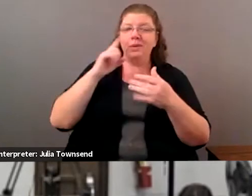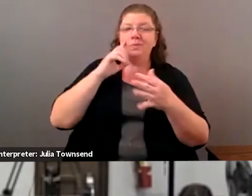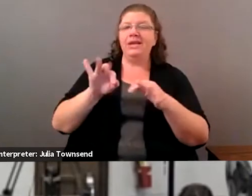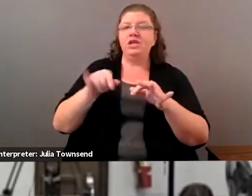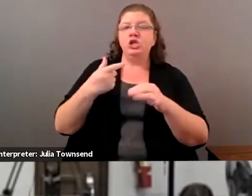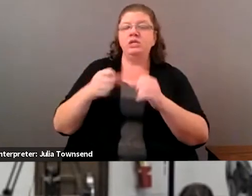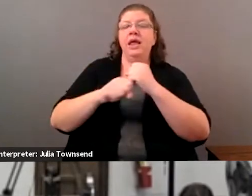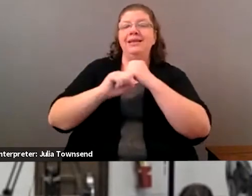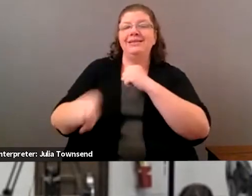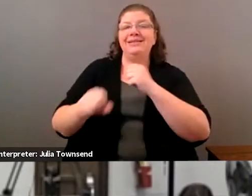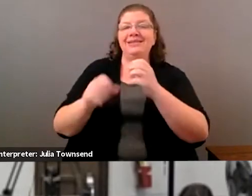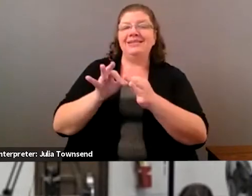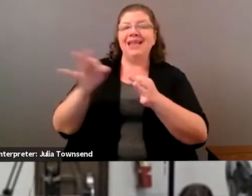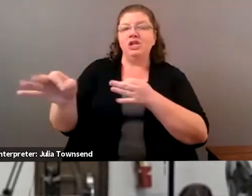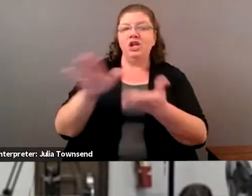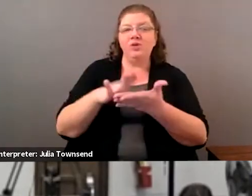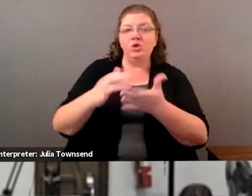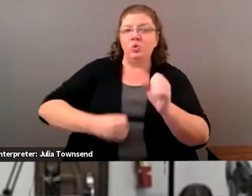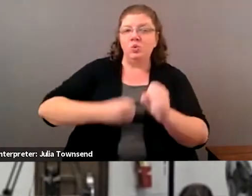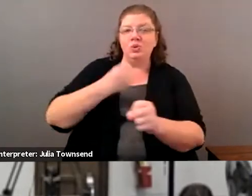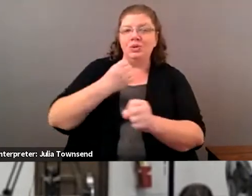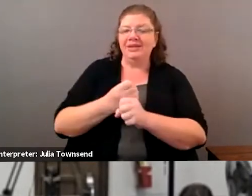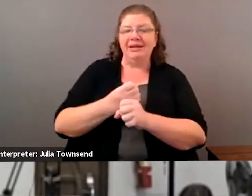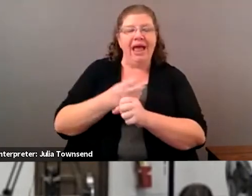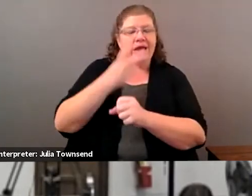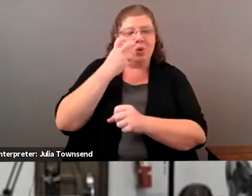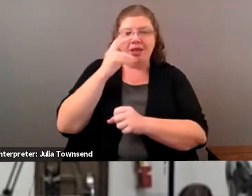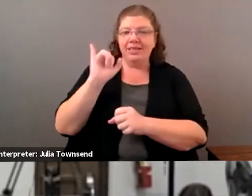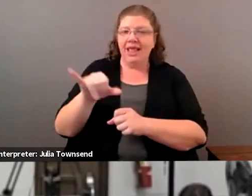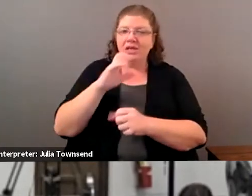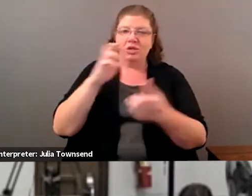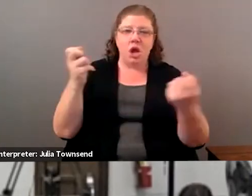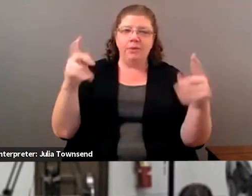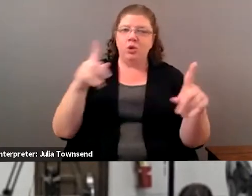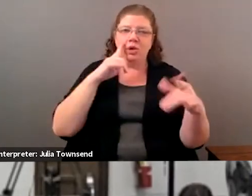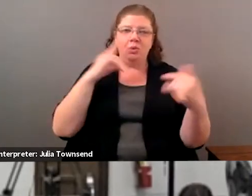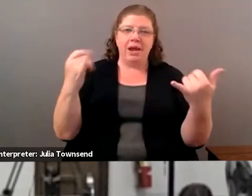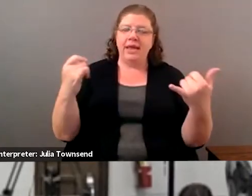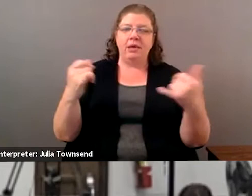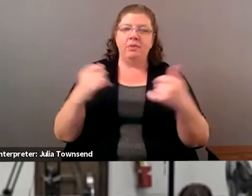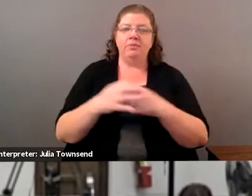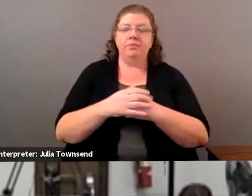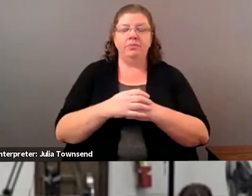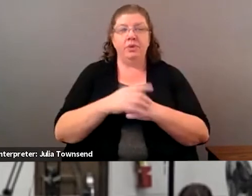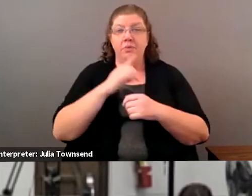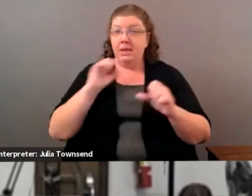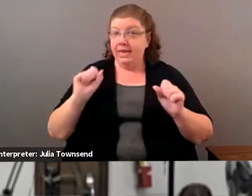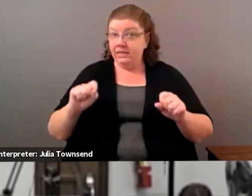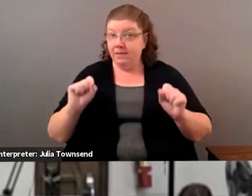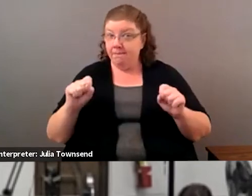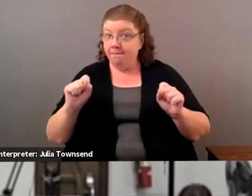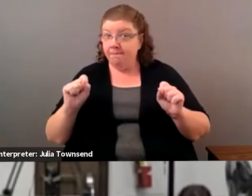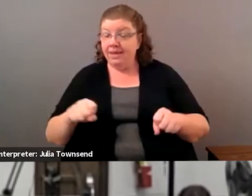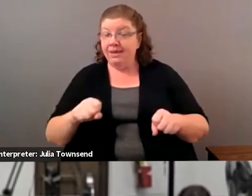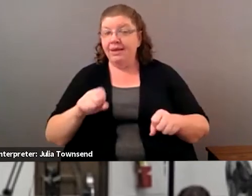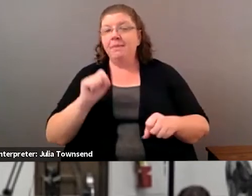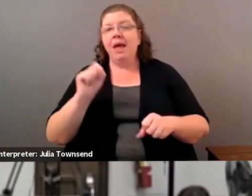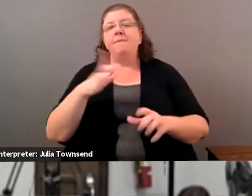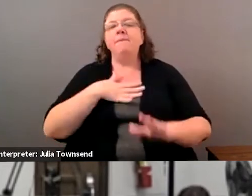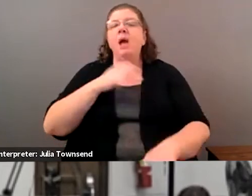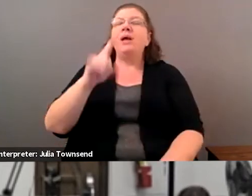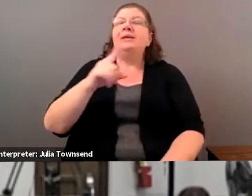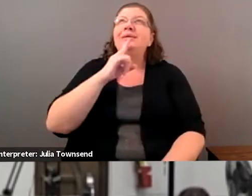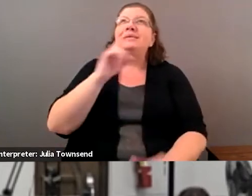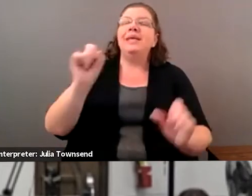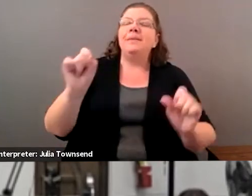year. And I don't see that that's a foreseeable opportunity at this time. But is it possible? I just don't, because, through